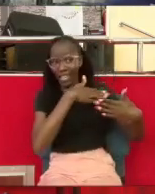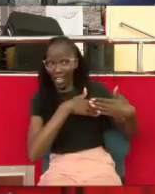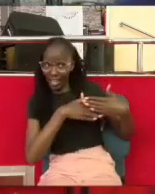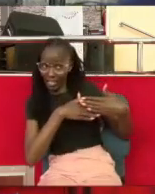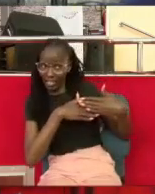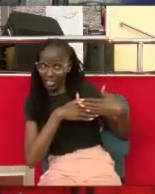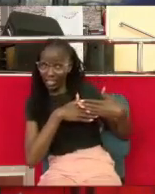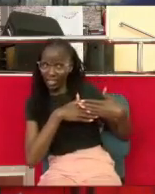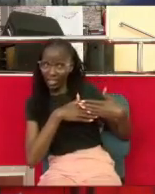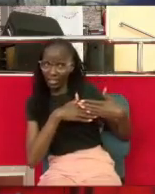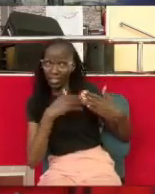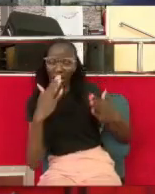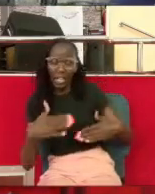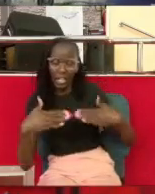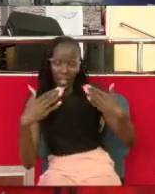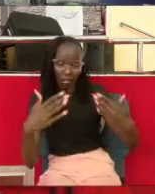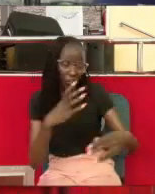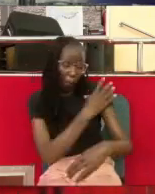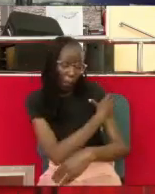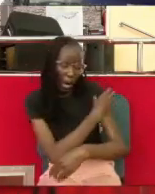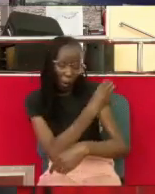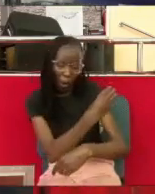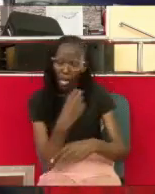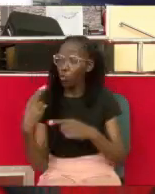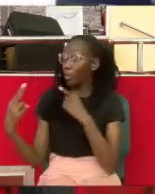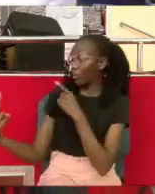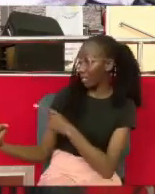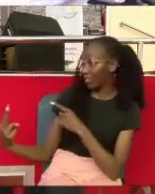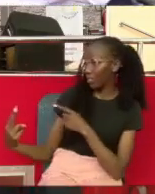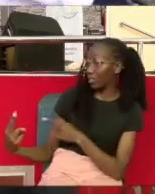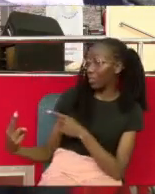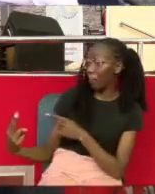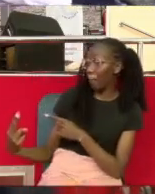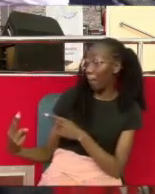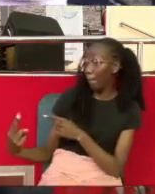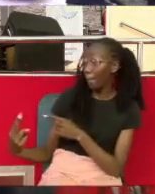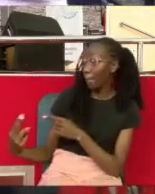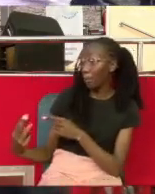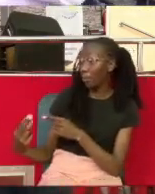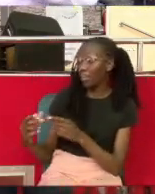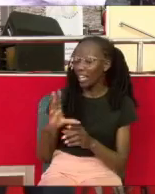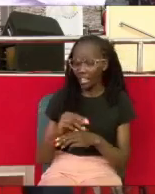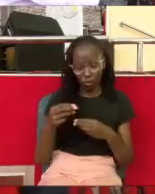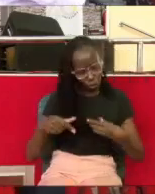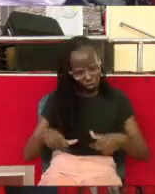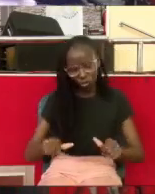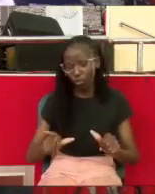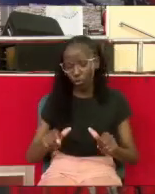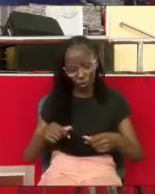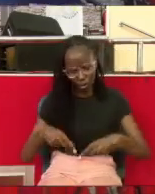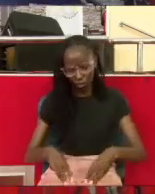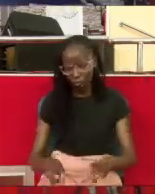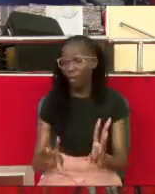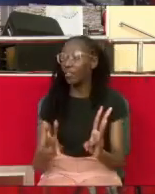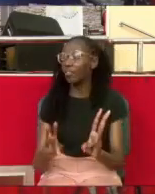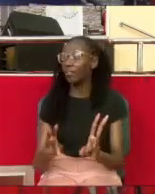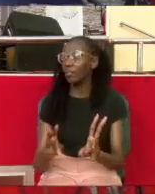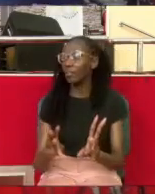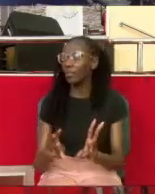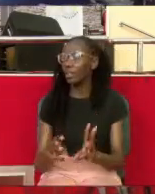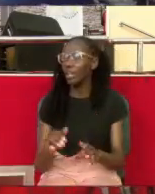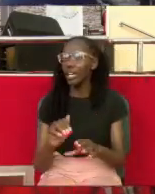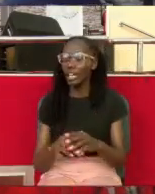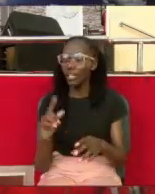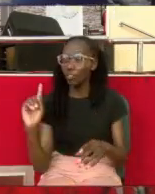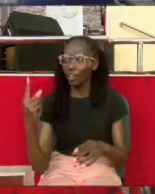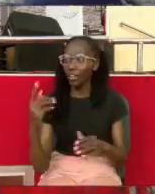scene, He gave power to these women. And they just gave birth. In the first service I